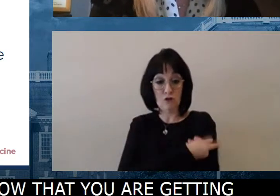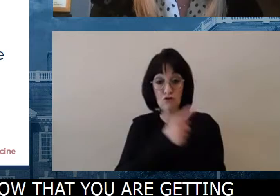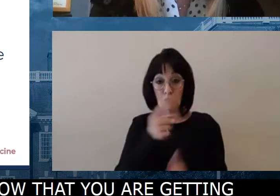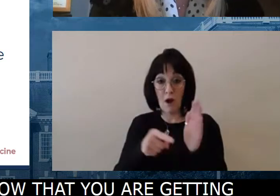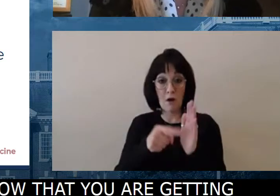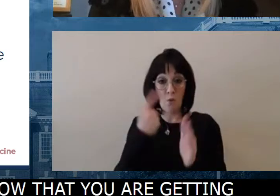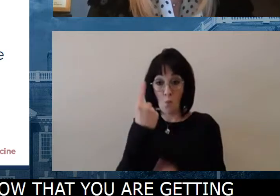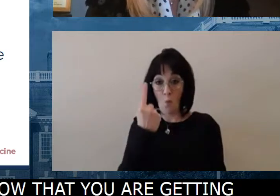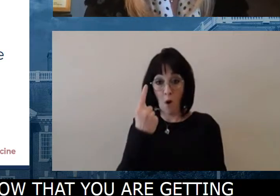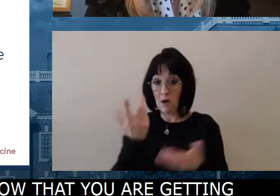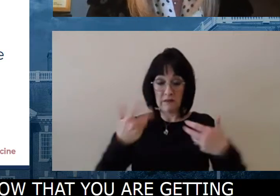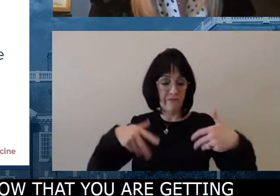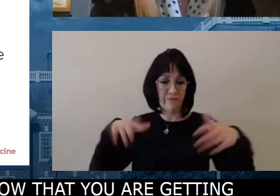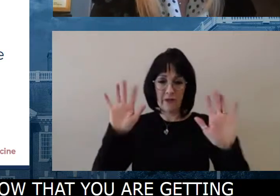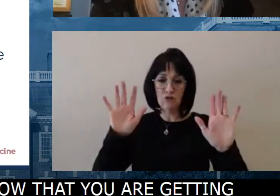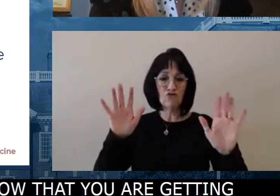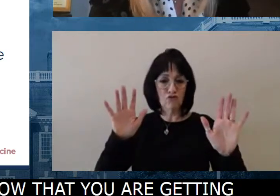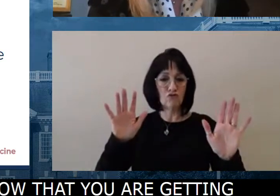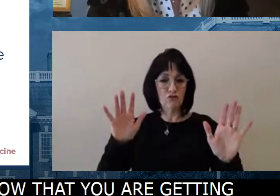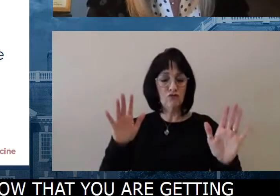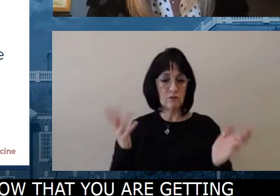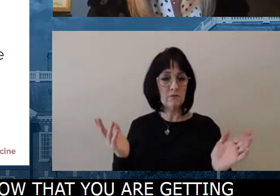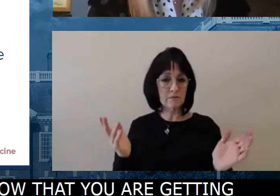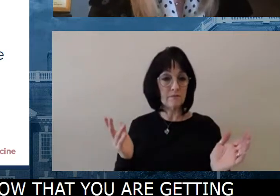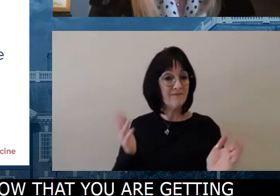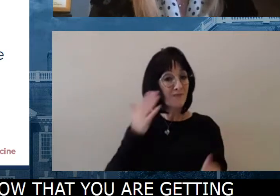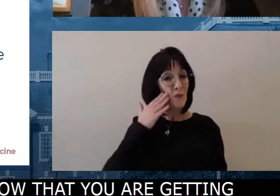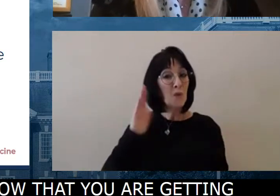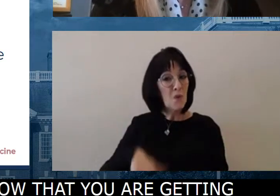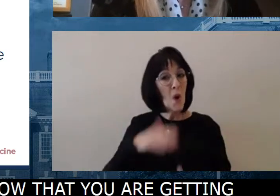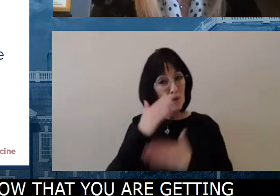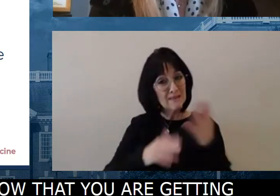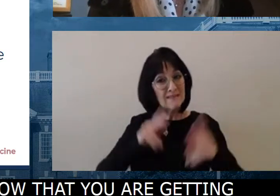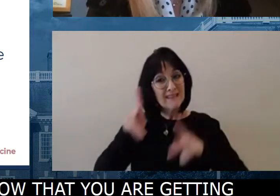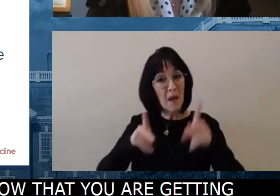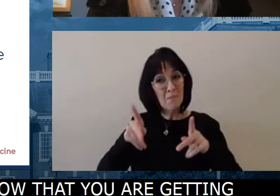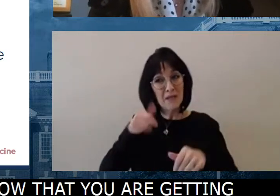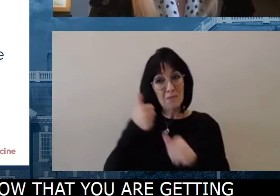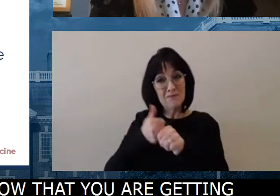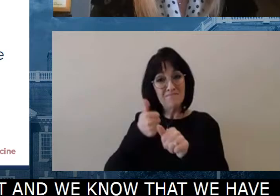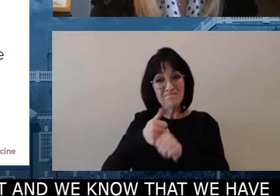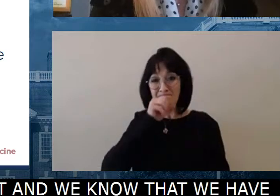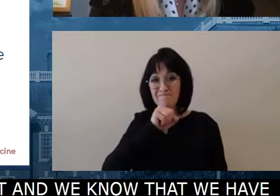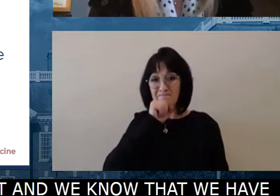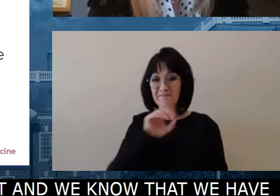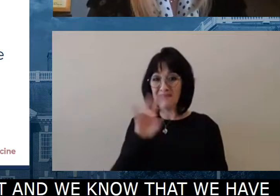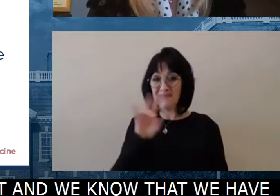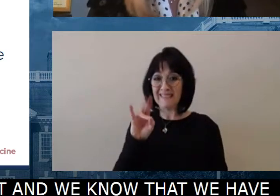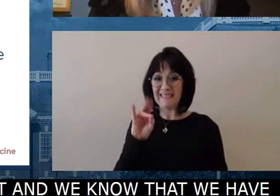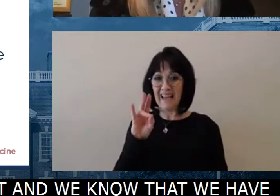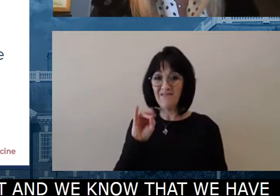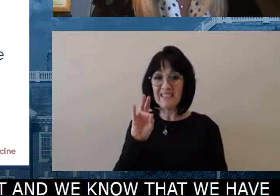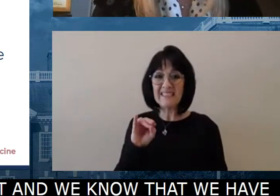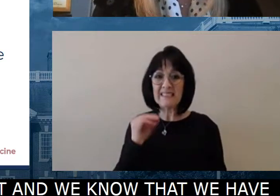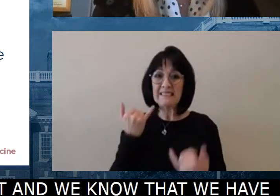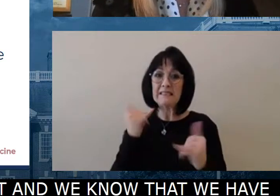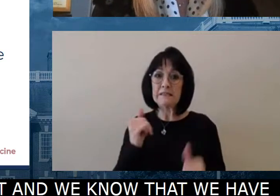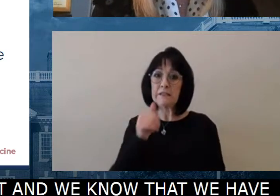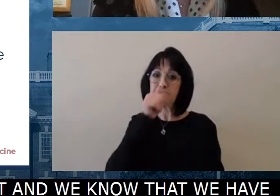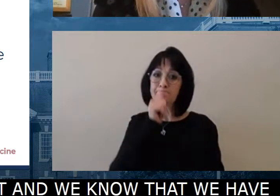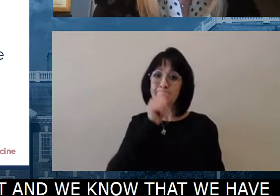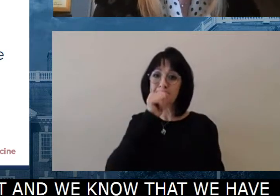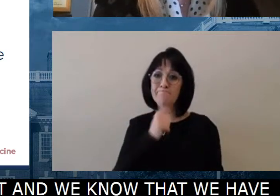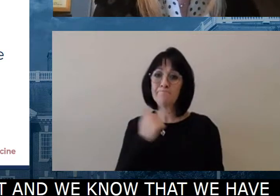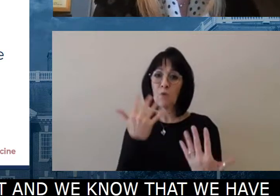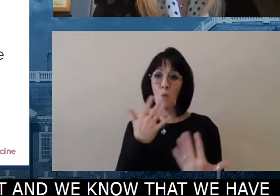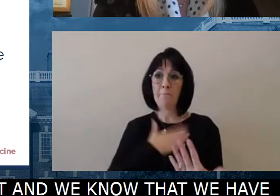have individuals who are, in their 70s still on the waiting list. And so, again, this is the time